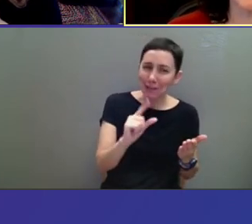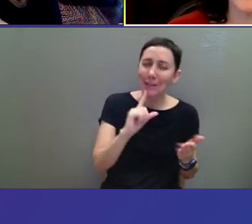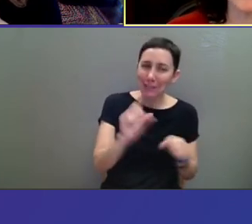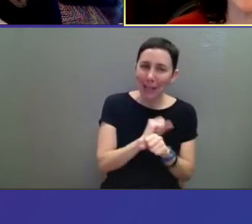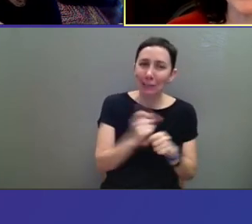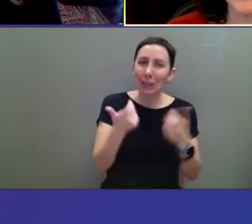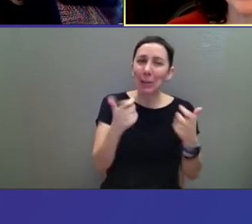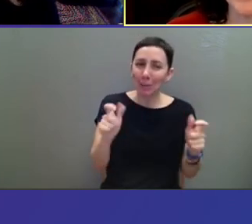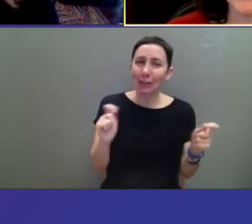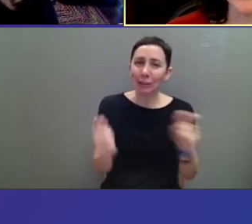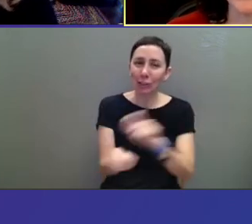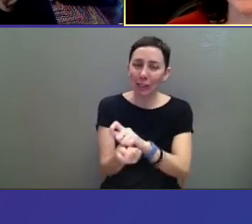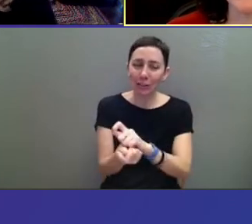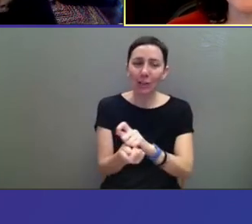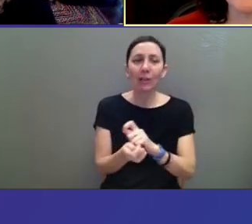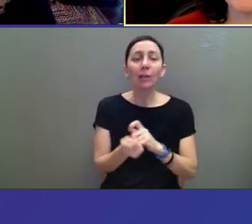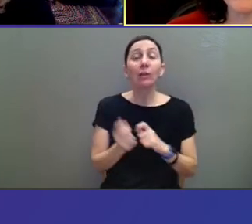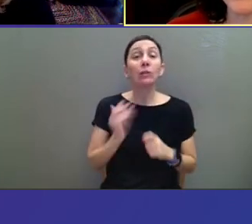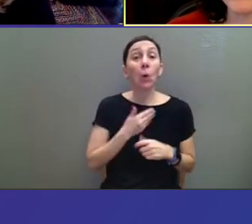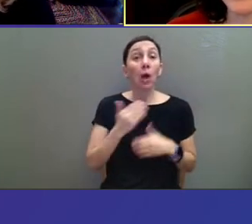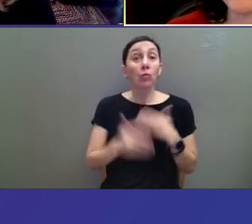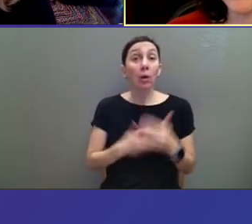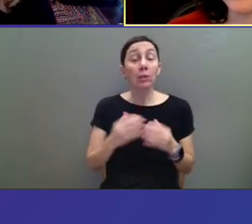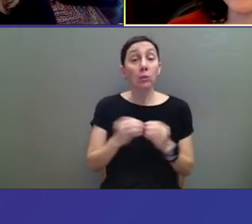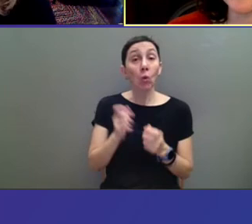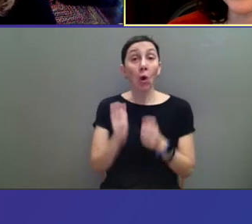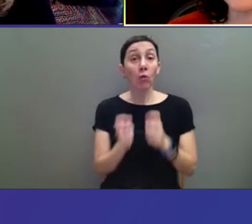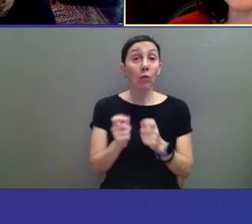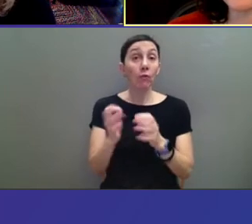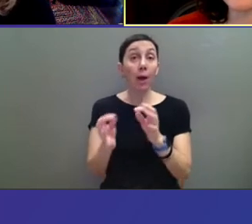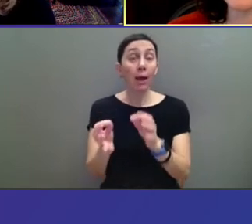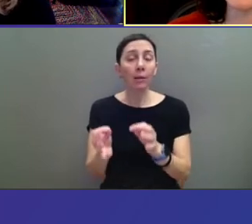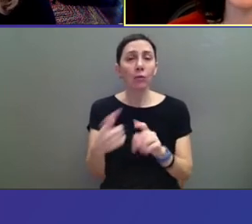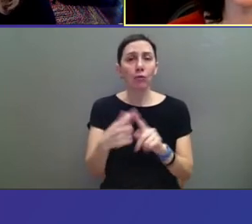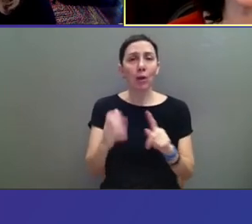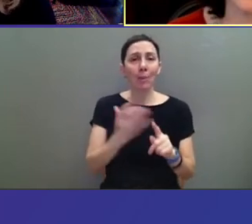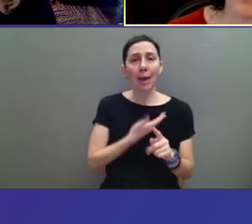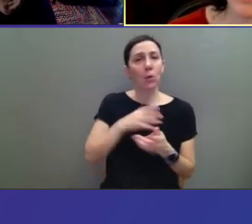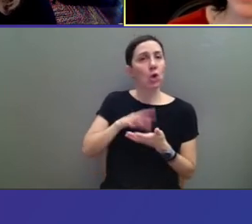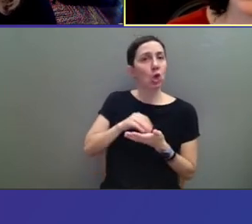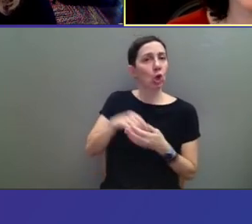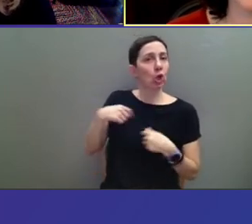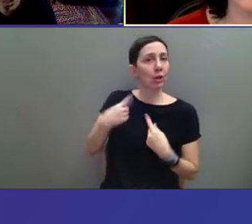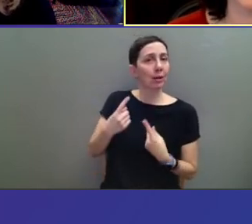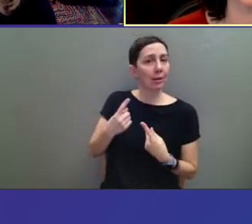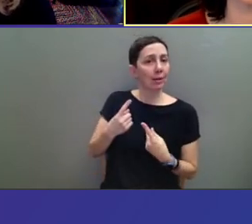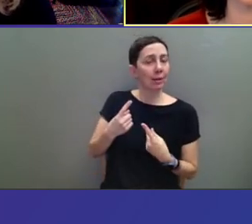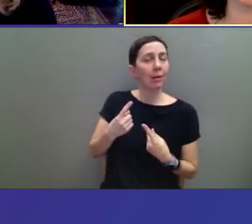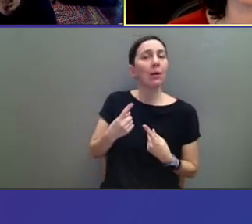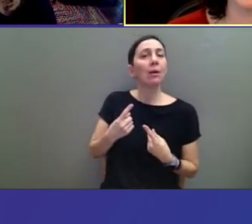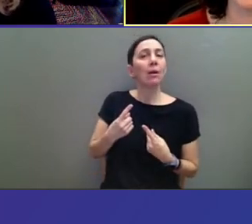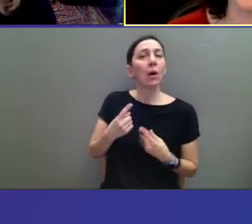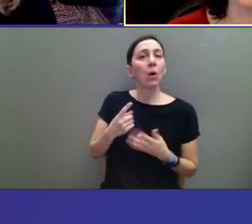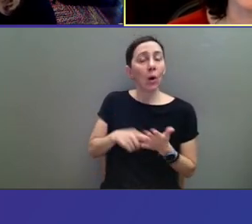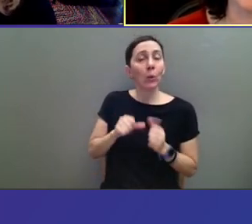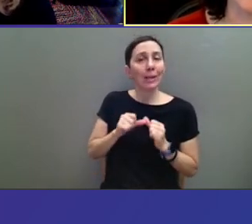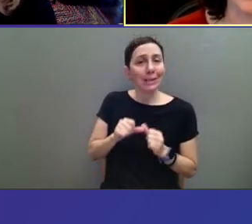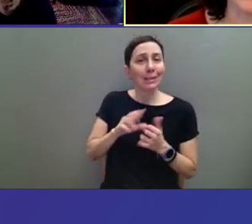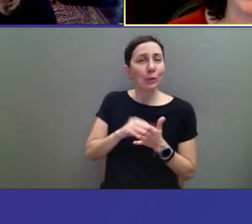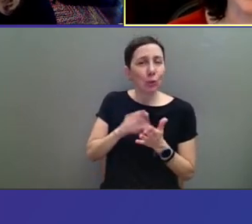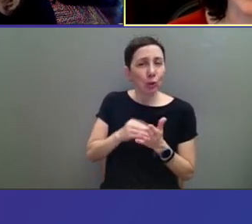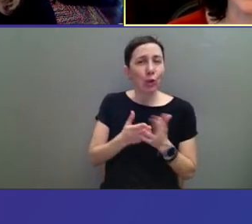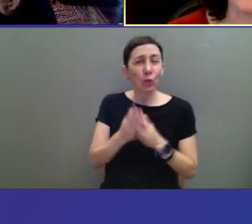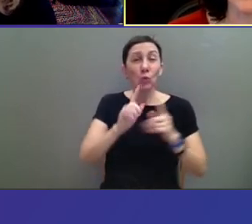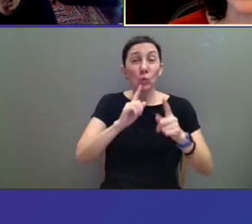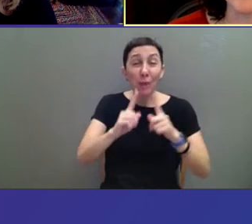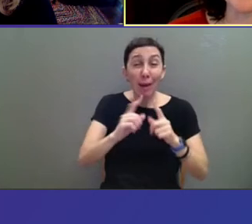we can refine our process based on, everything we've learned over the past 2 years, and we'll continue to learn through that dialogue with